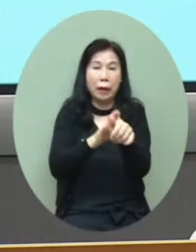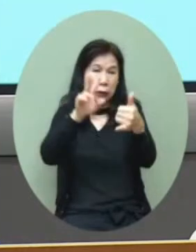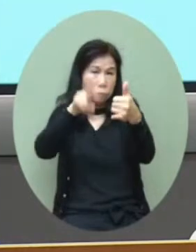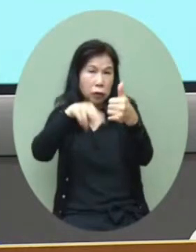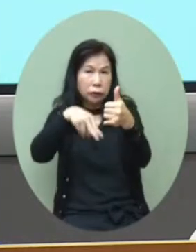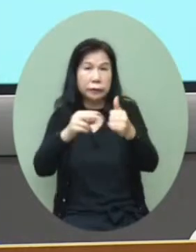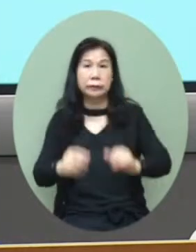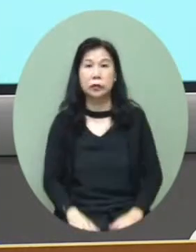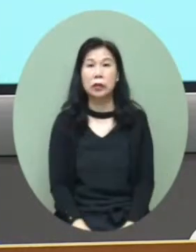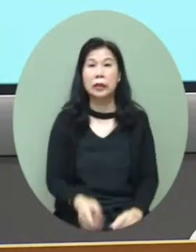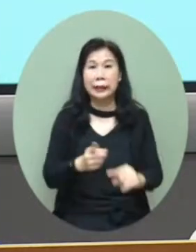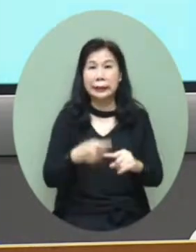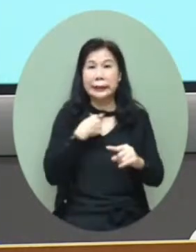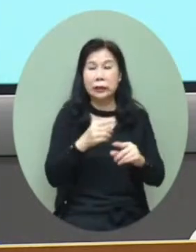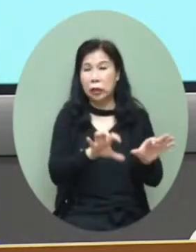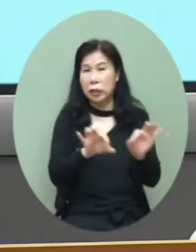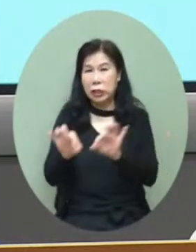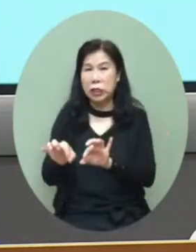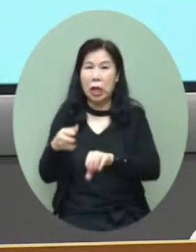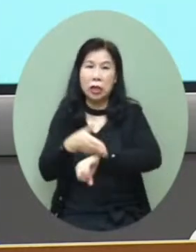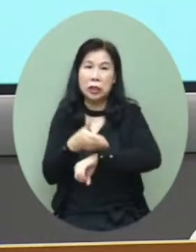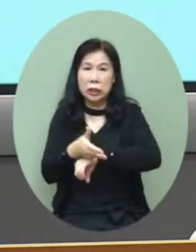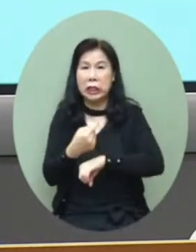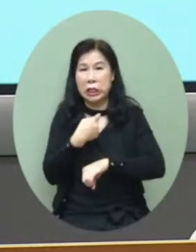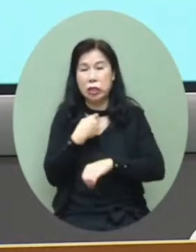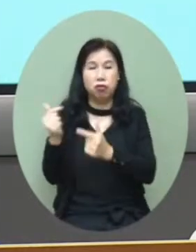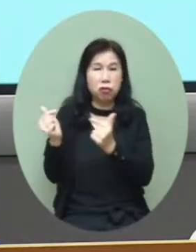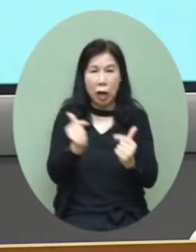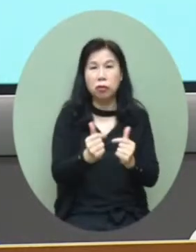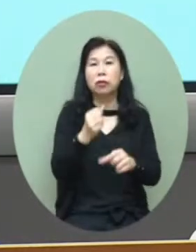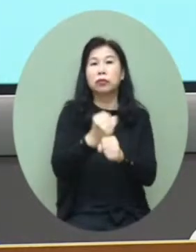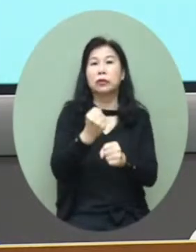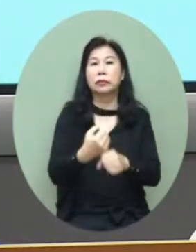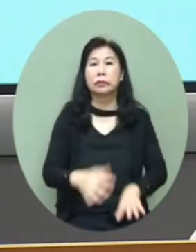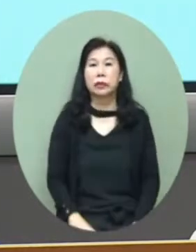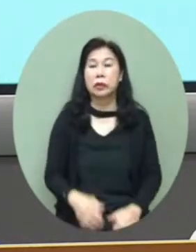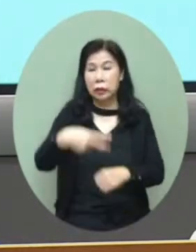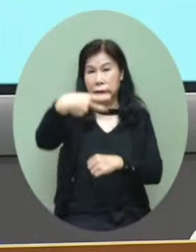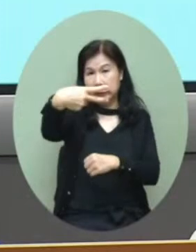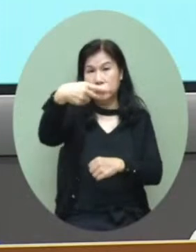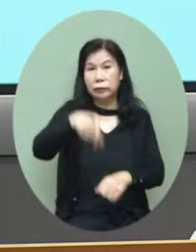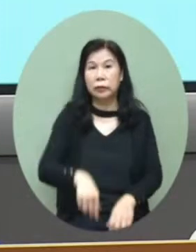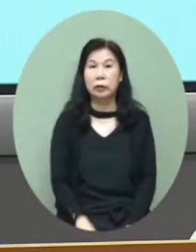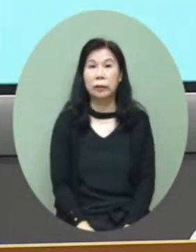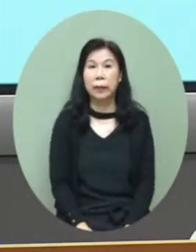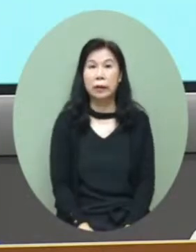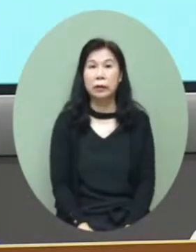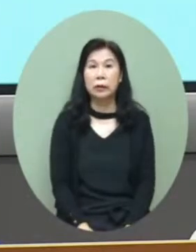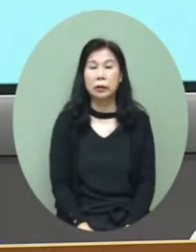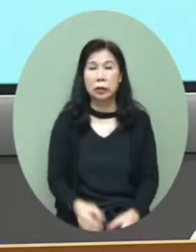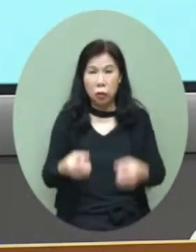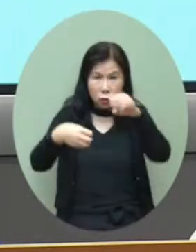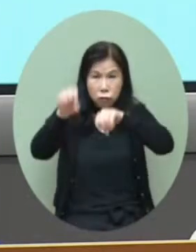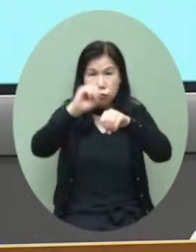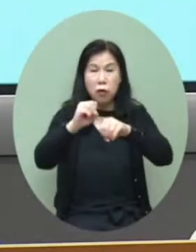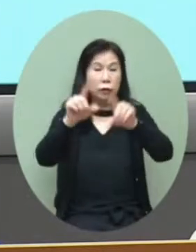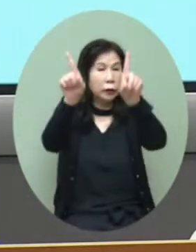result, non-essential or non-emergency services of public hospitals will have to be reduced.